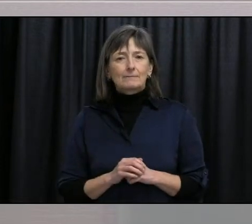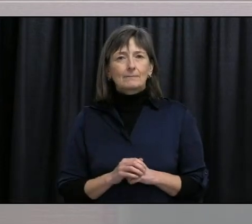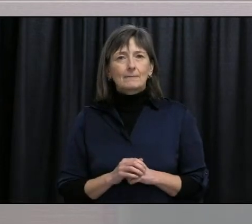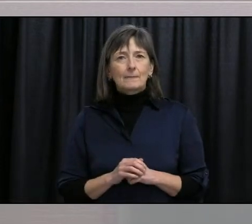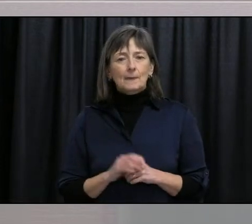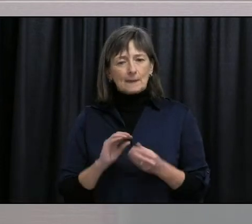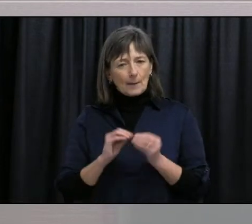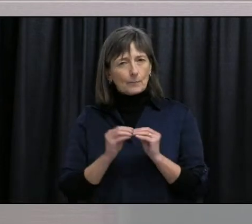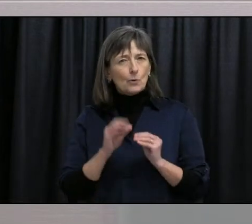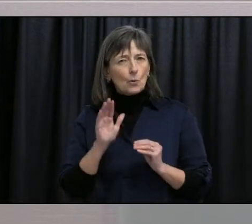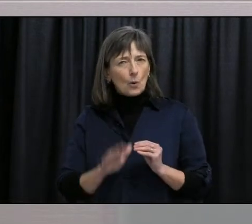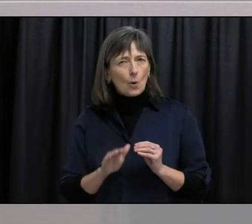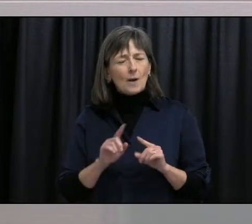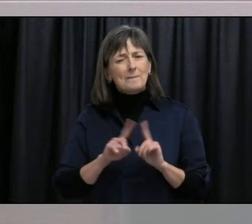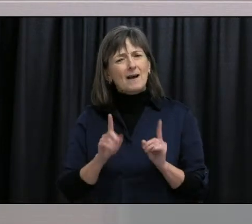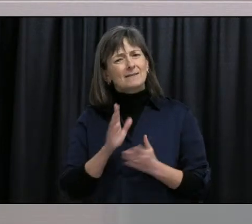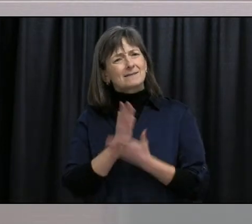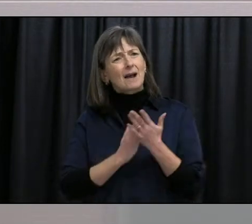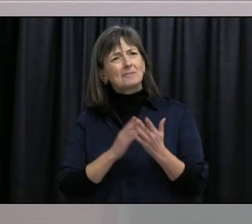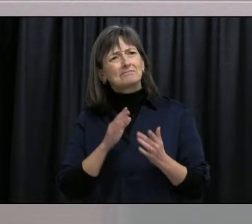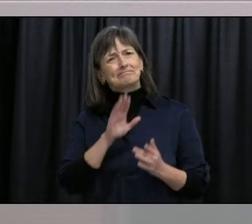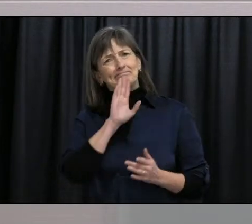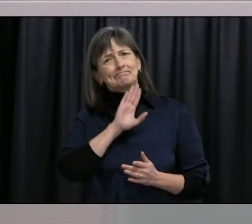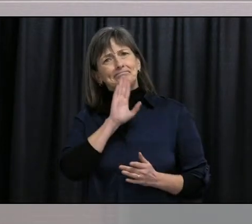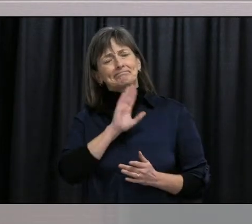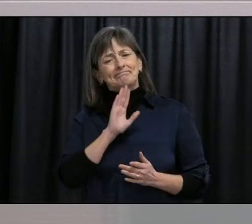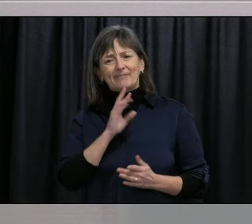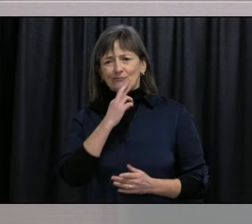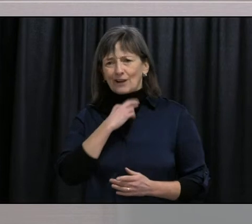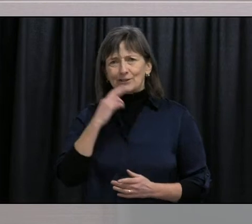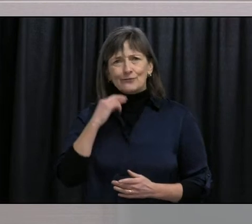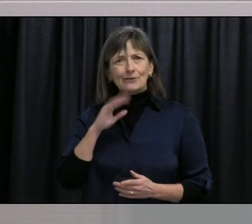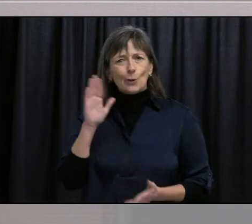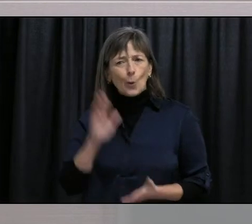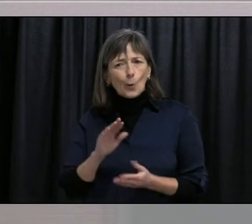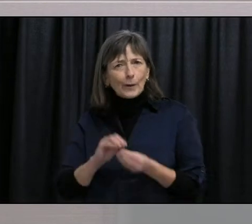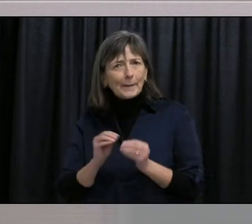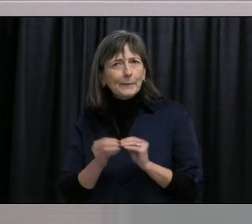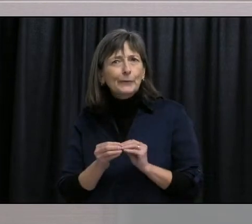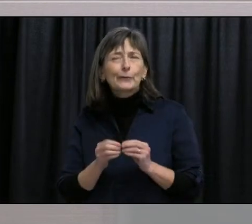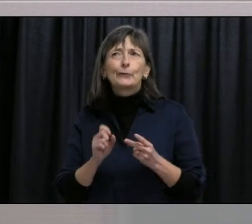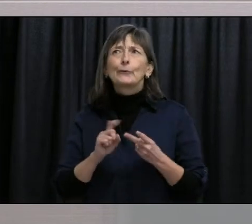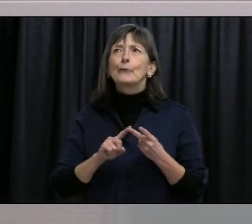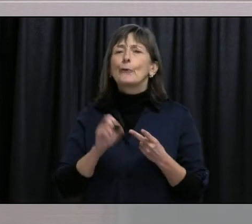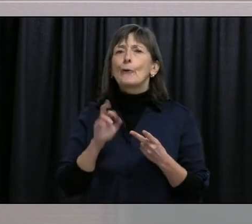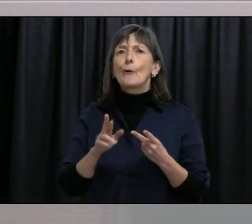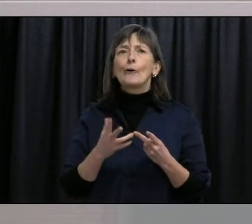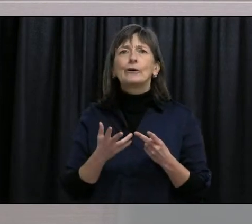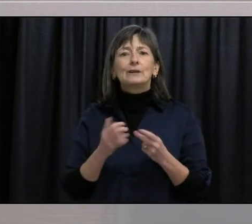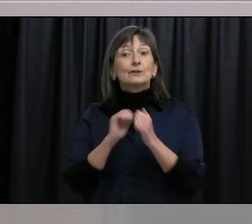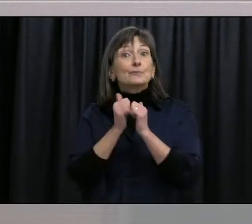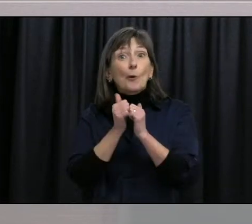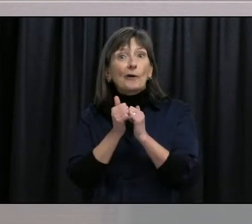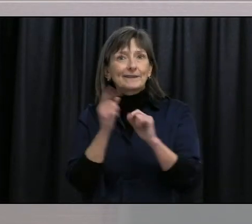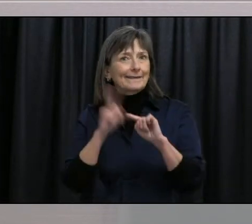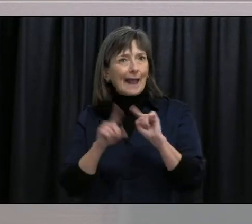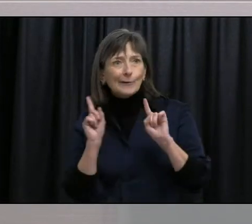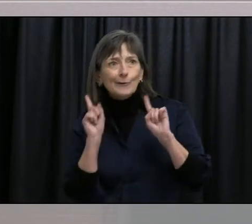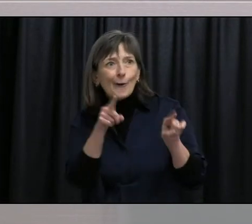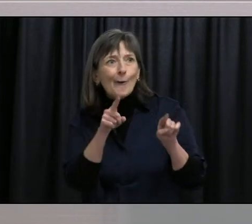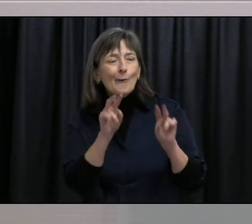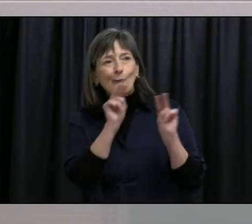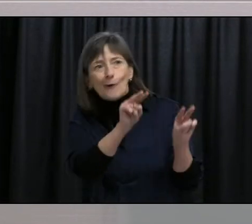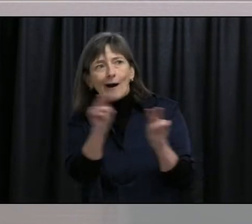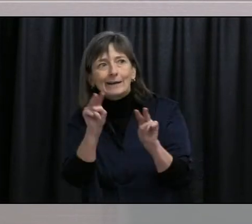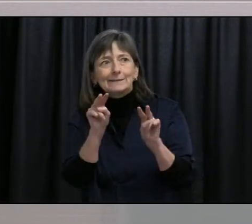whether or not it's, restaurants that are still operating at reduced capacity or sports games that they can't go watch their kids play because of,